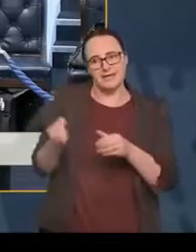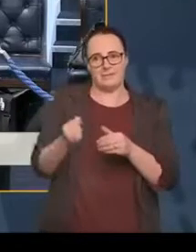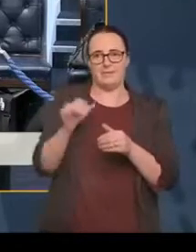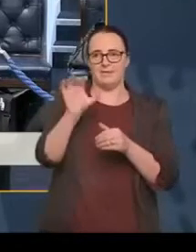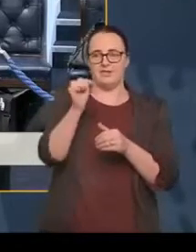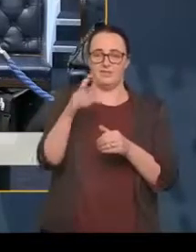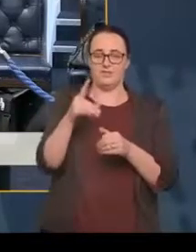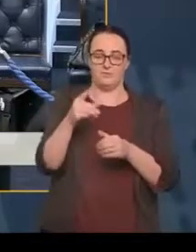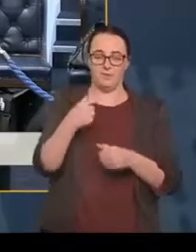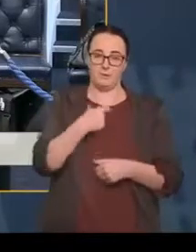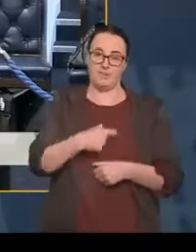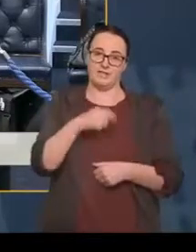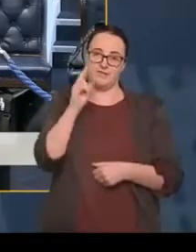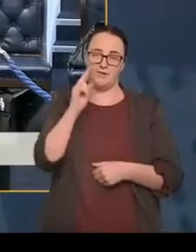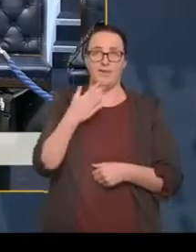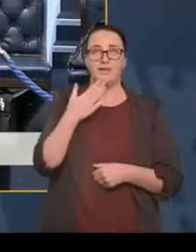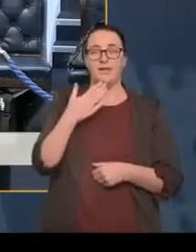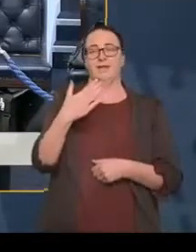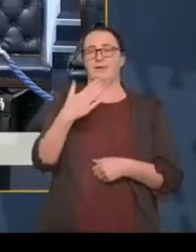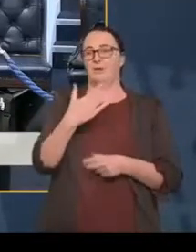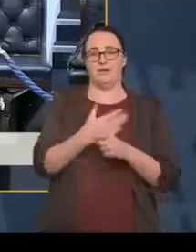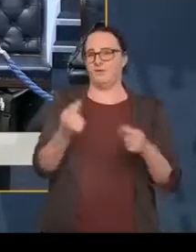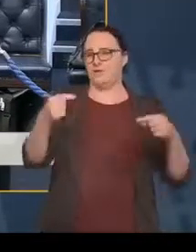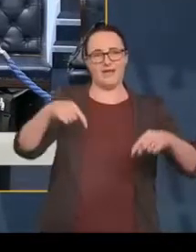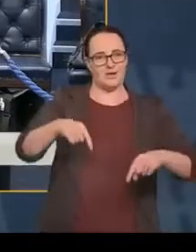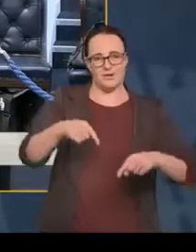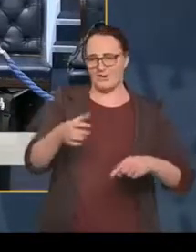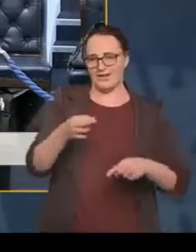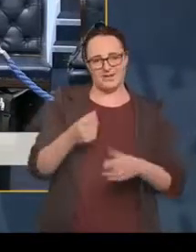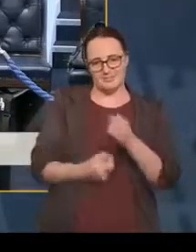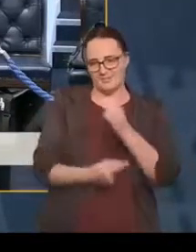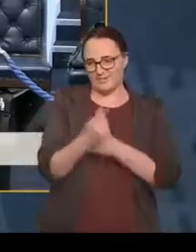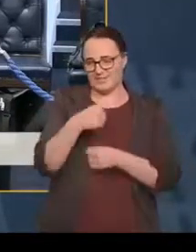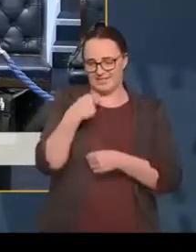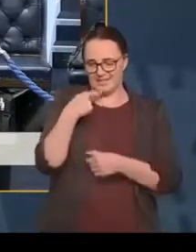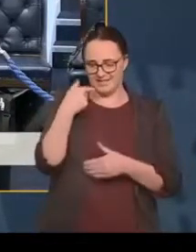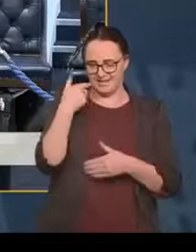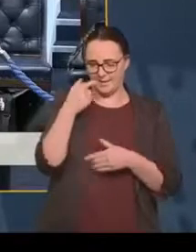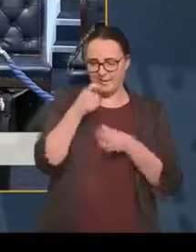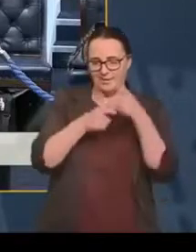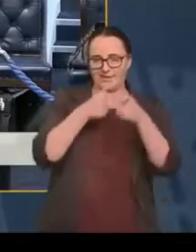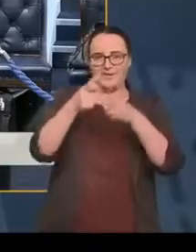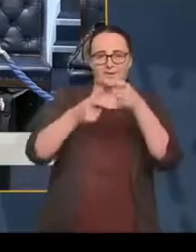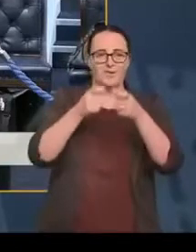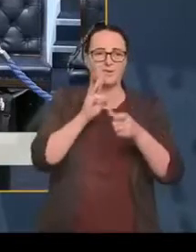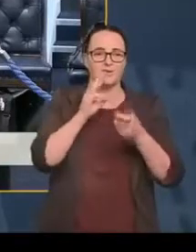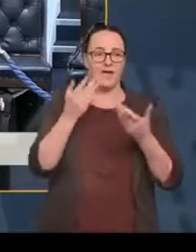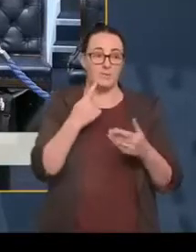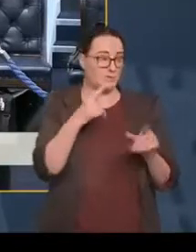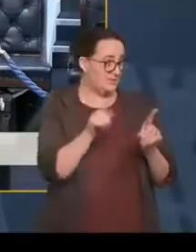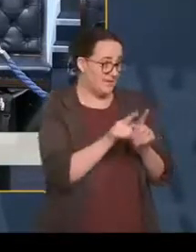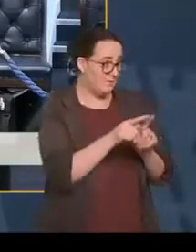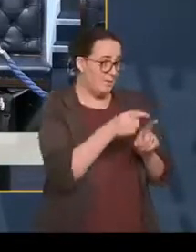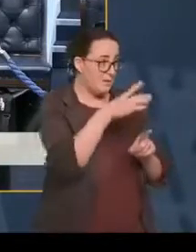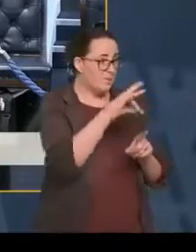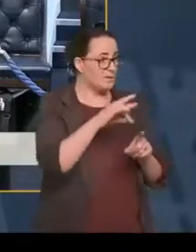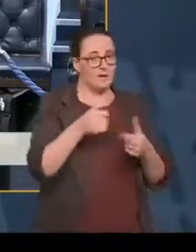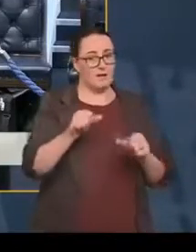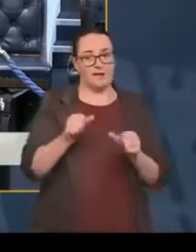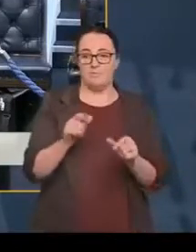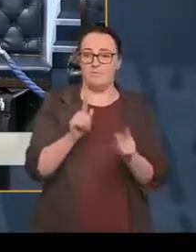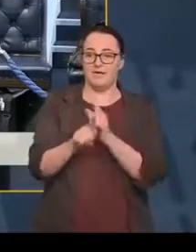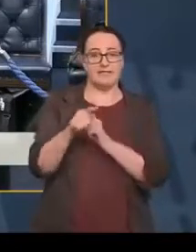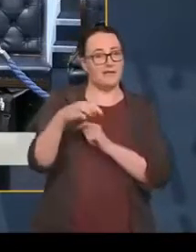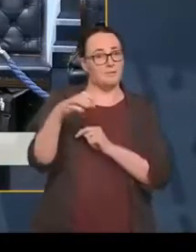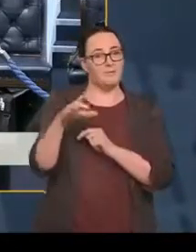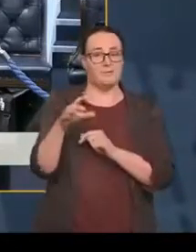institute alive. And I suppose from a personal point of view, thankfully they did, or I would never be here or get the opportunity to say these few words. But I think neither would Mark Daly have